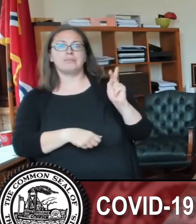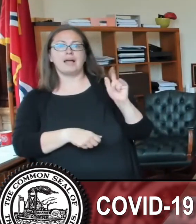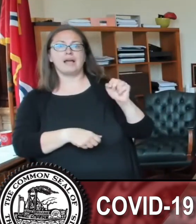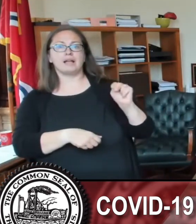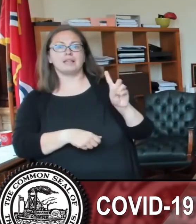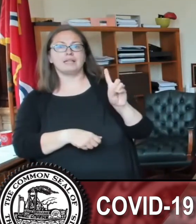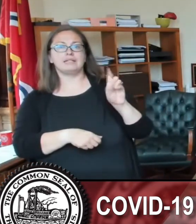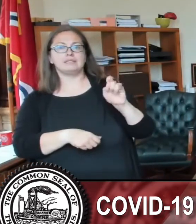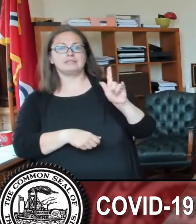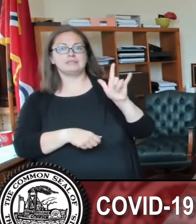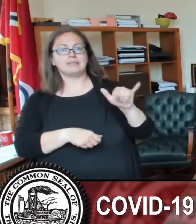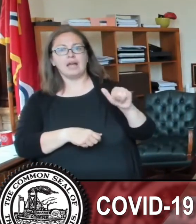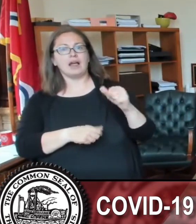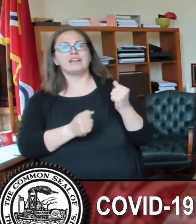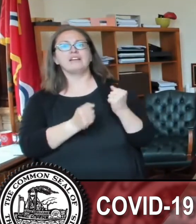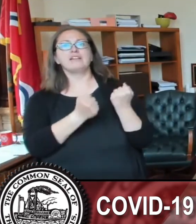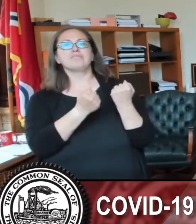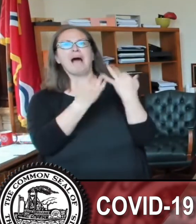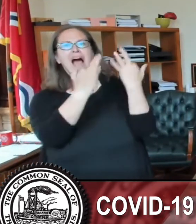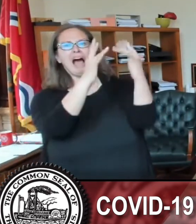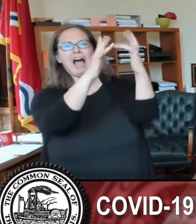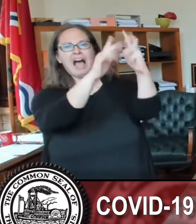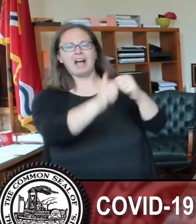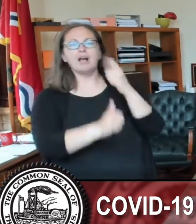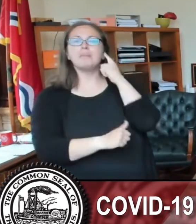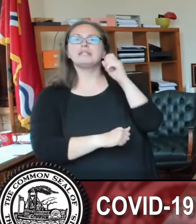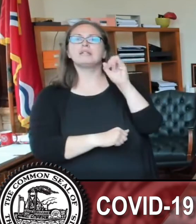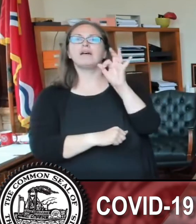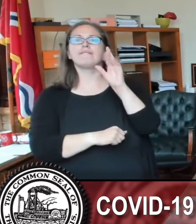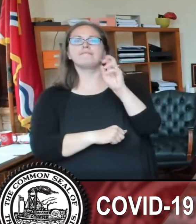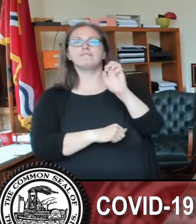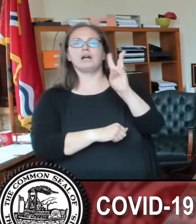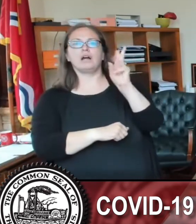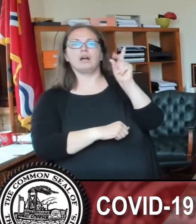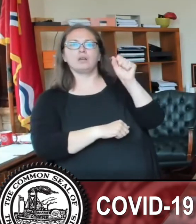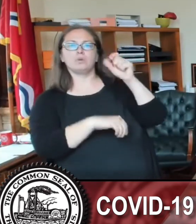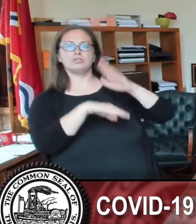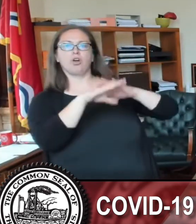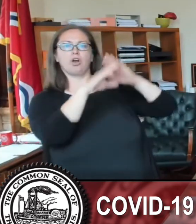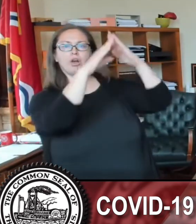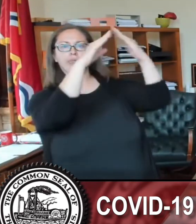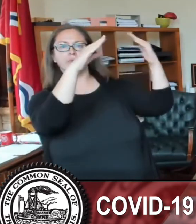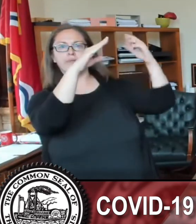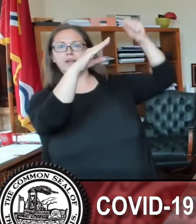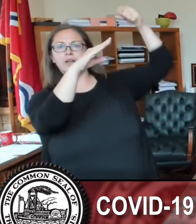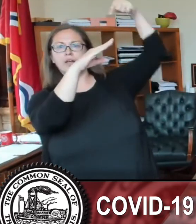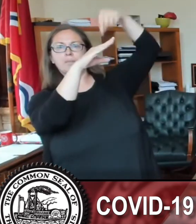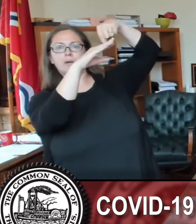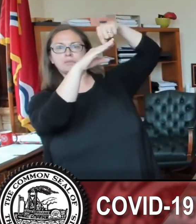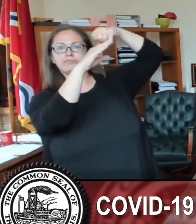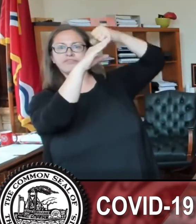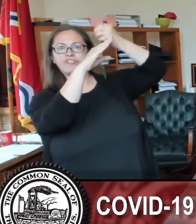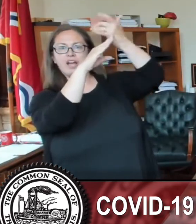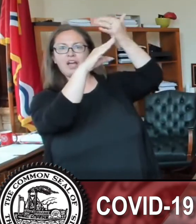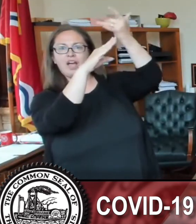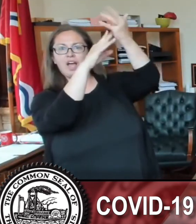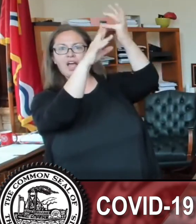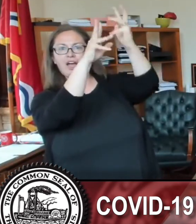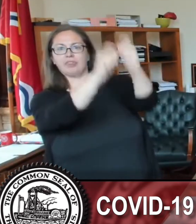because fireworks landed on the roof, started the roof on fire. Just last